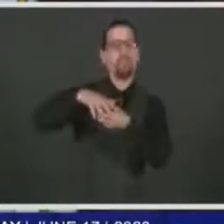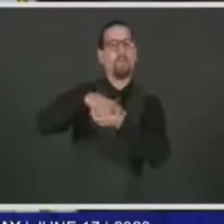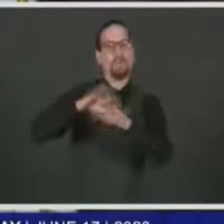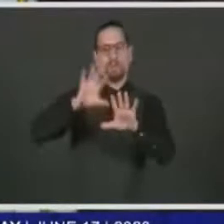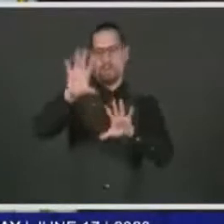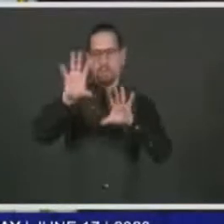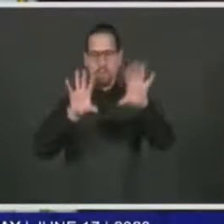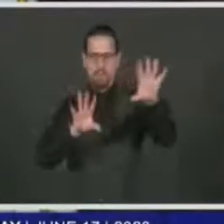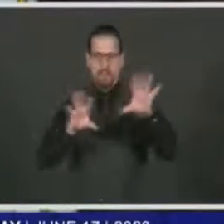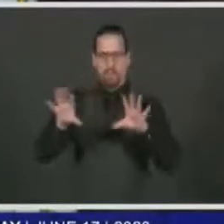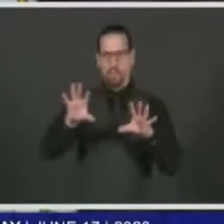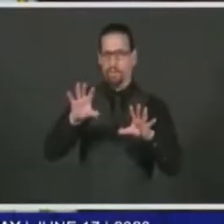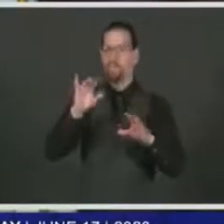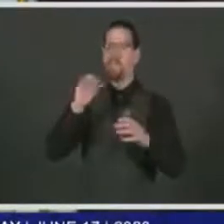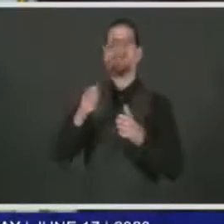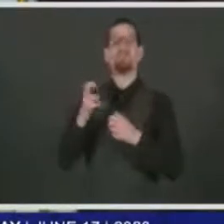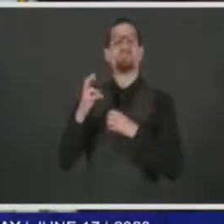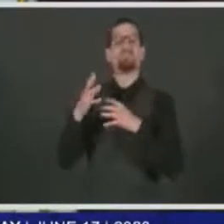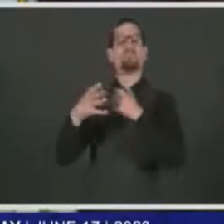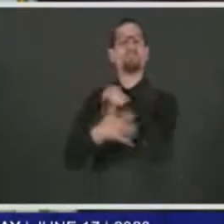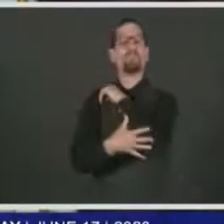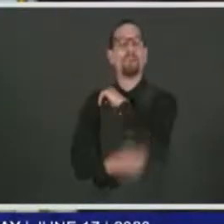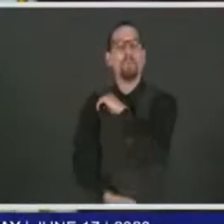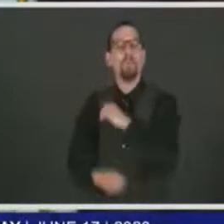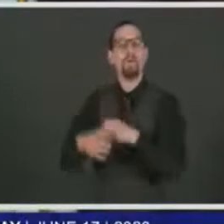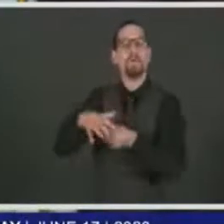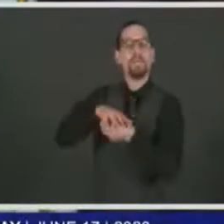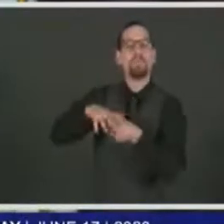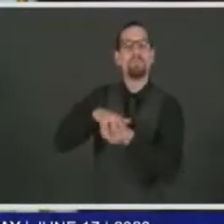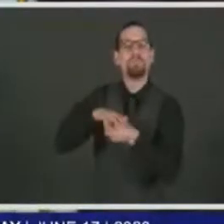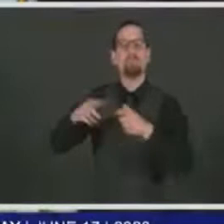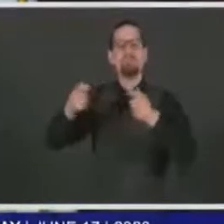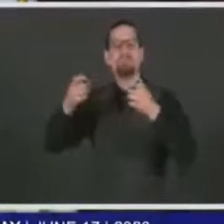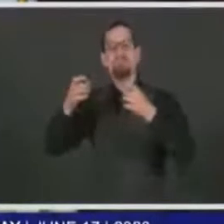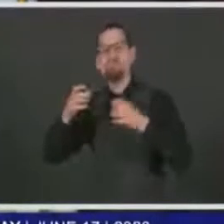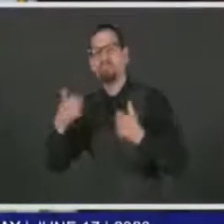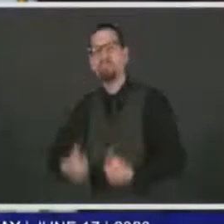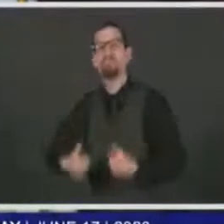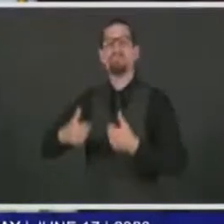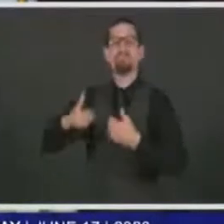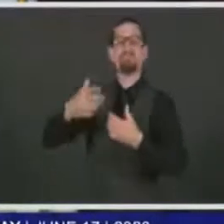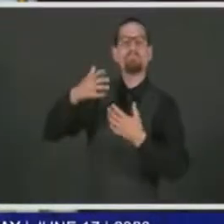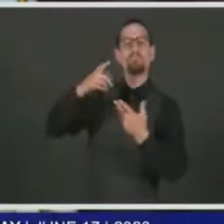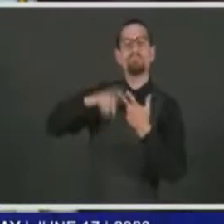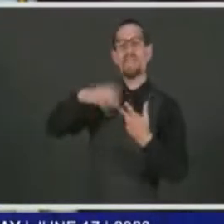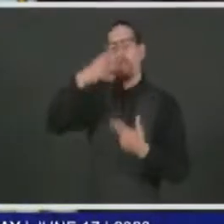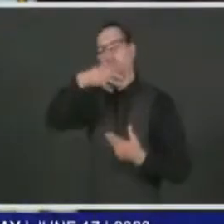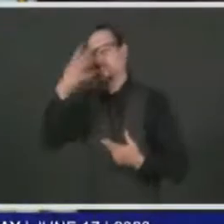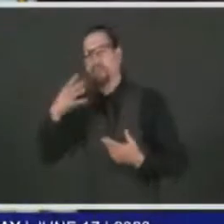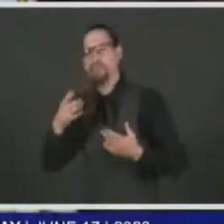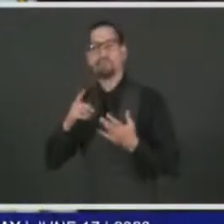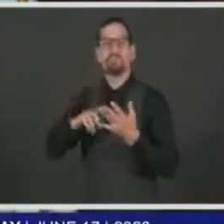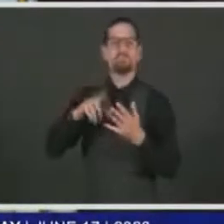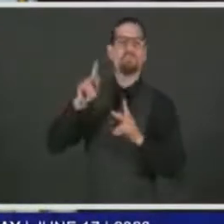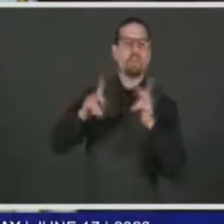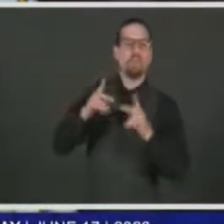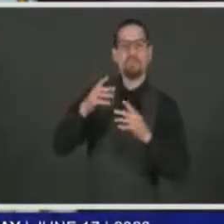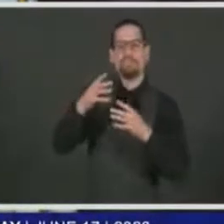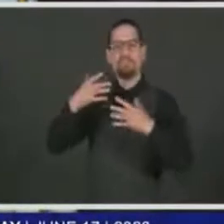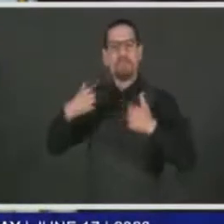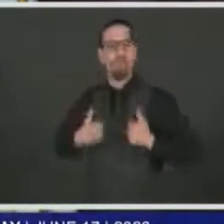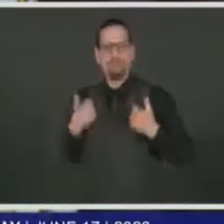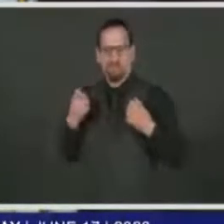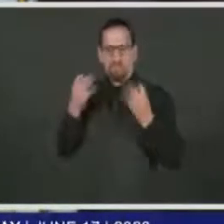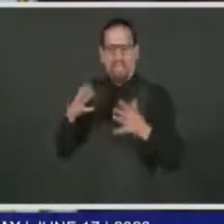poorer communities, immigrant communities, and densely populated communities, the virus